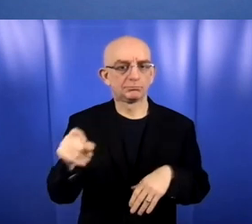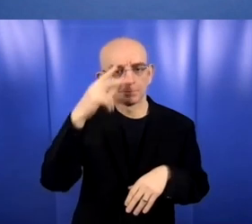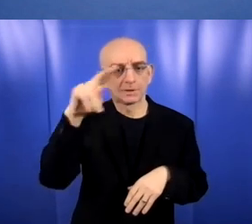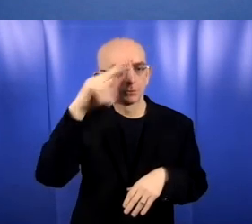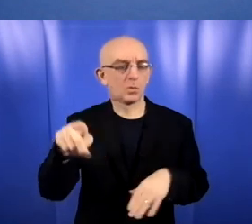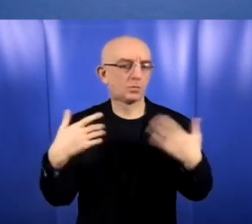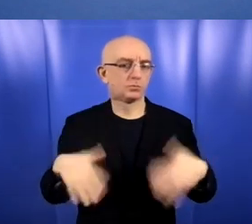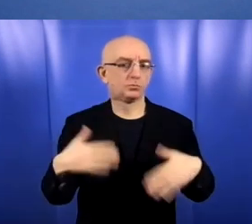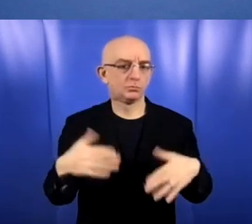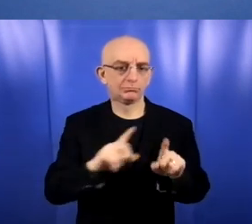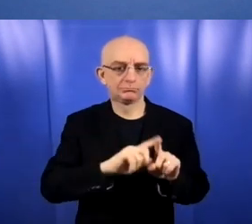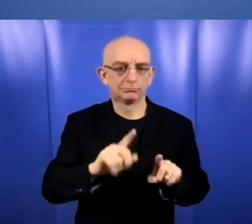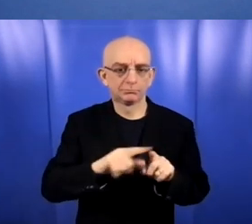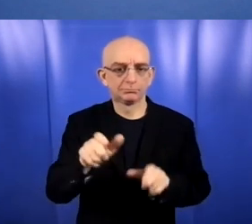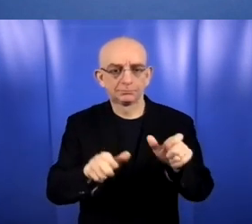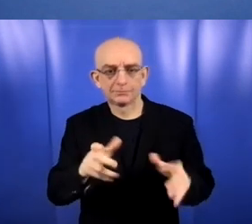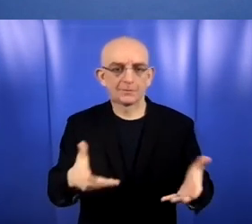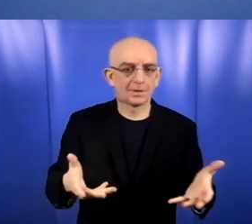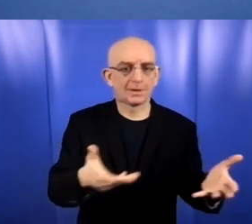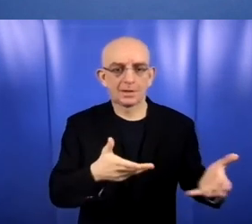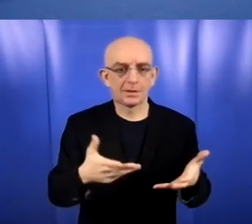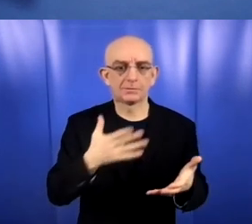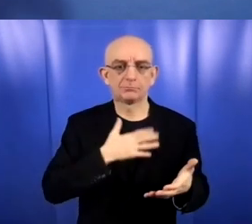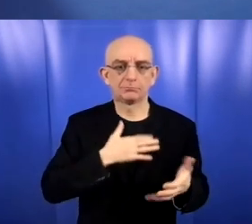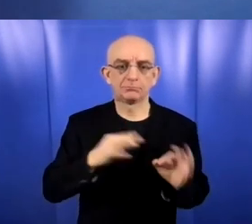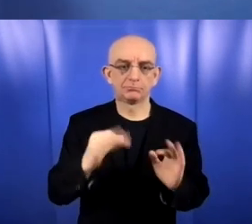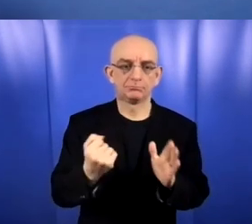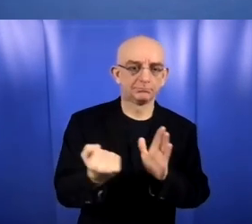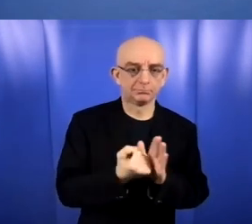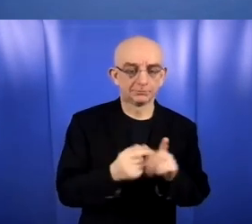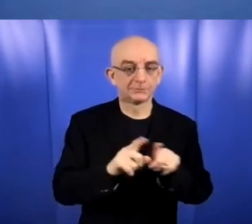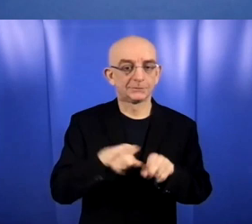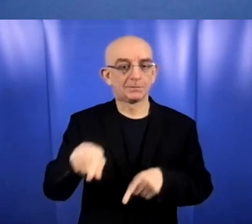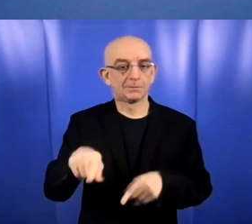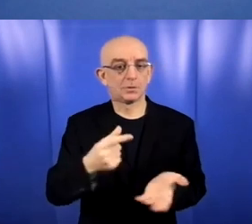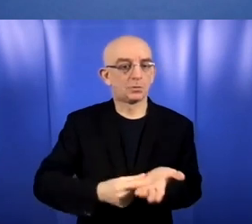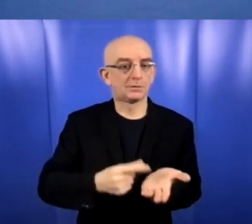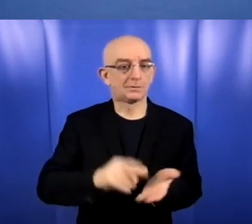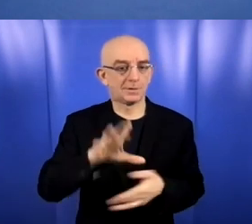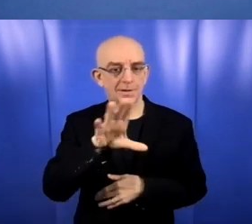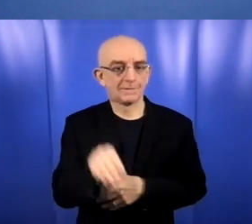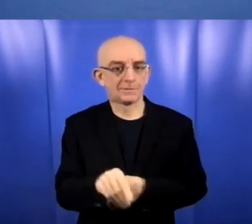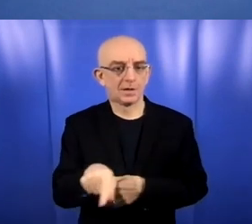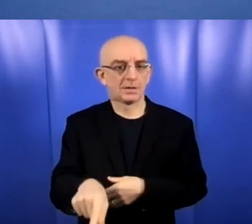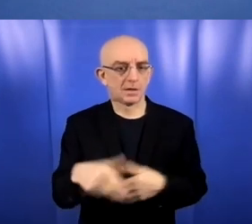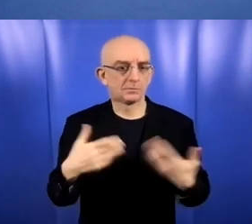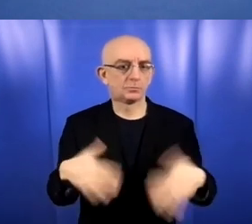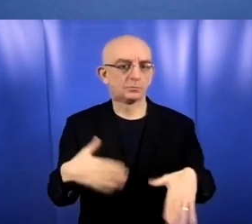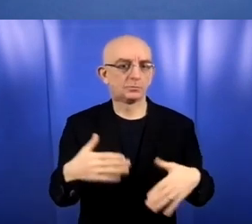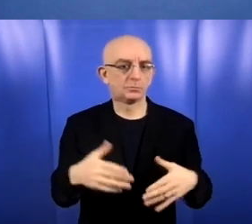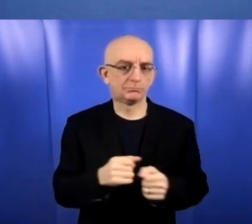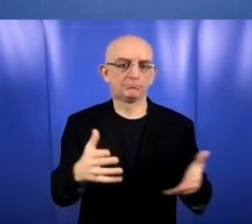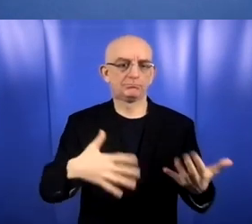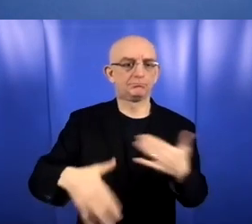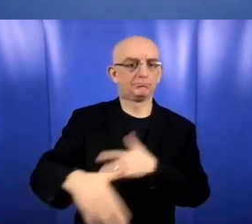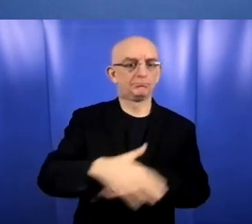work. I don't think it's a coincidence that we had the ratio of challenges we did to